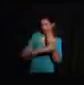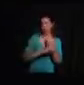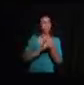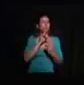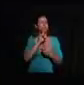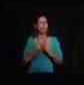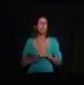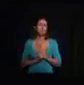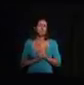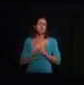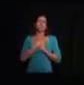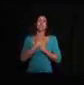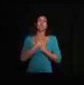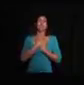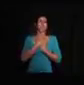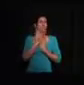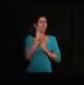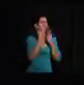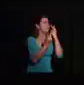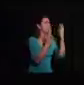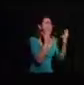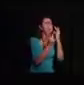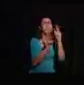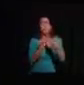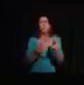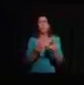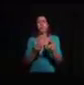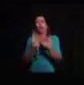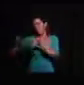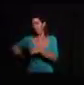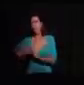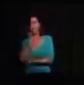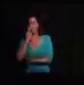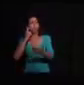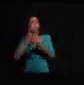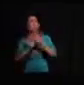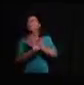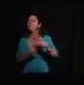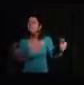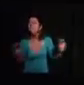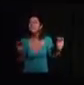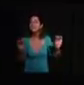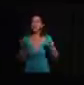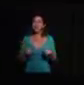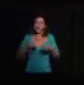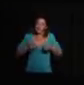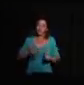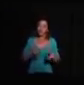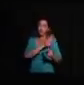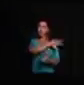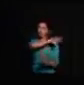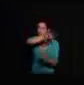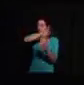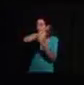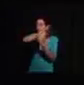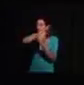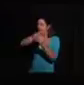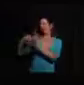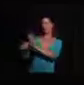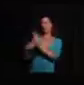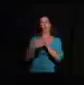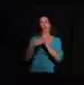people that have so much talent that hasn't been recognized, and this gives them an opportunity to display that talent and